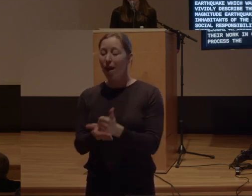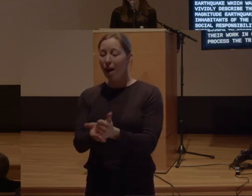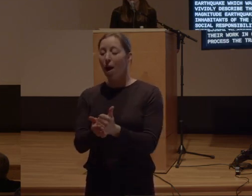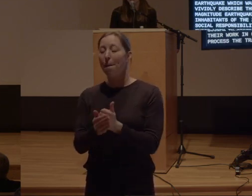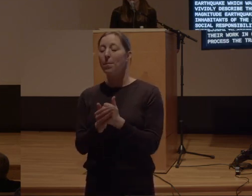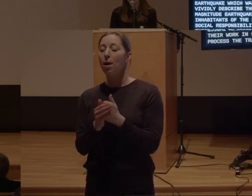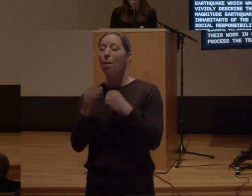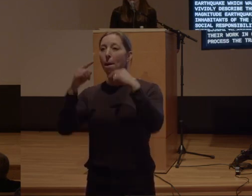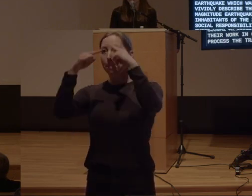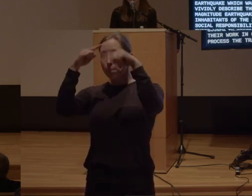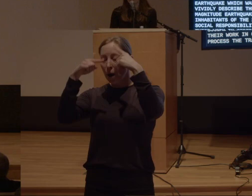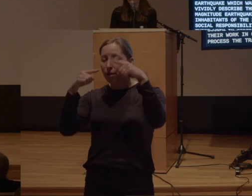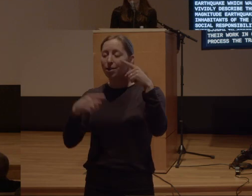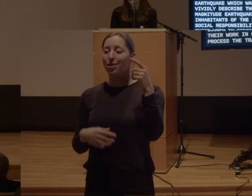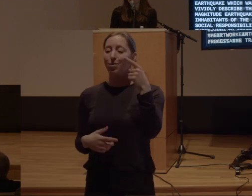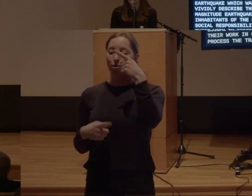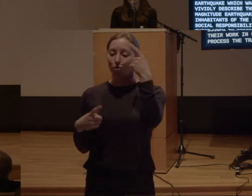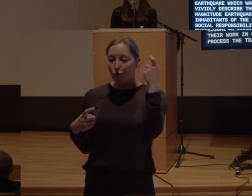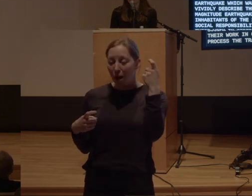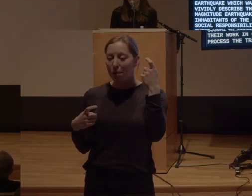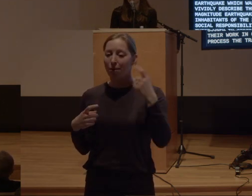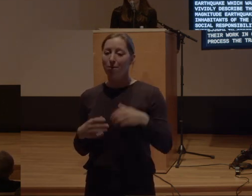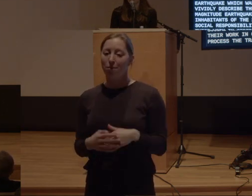this historic event.